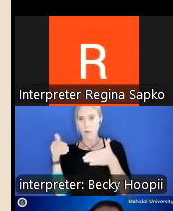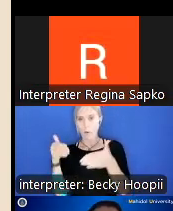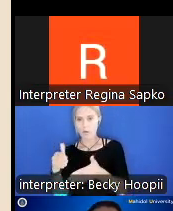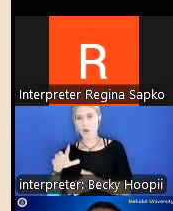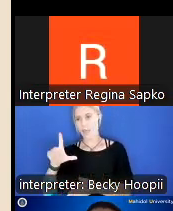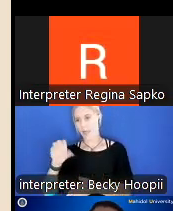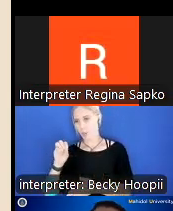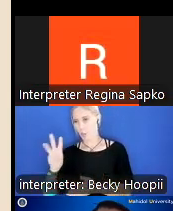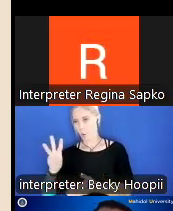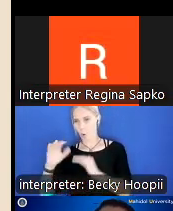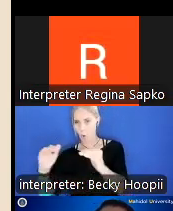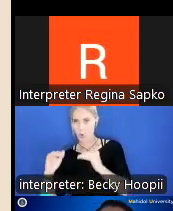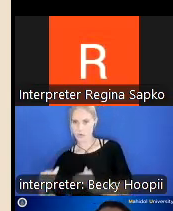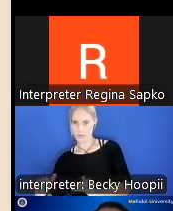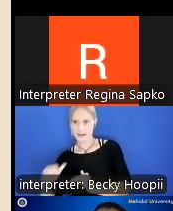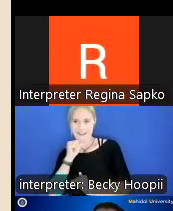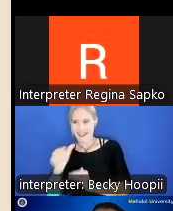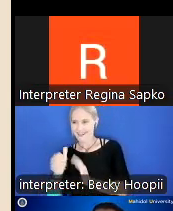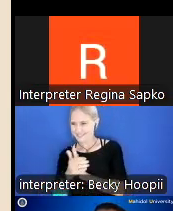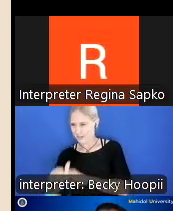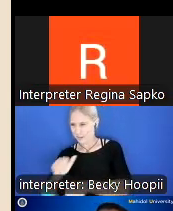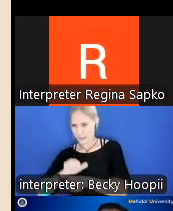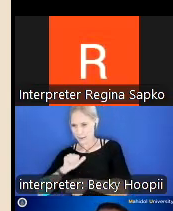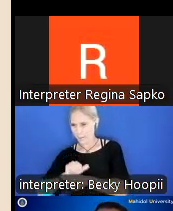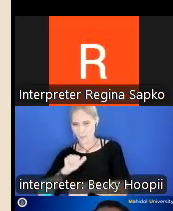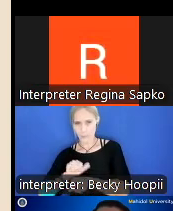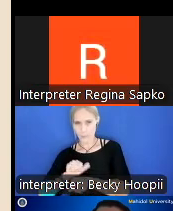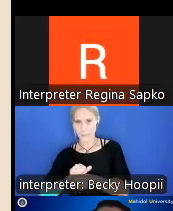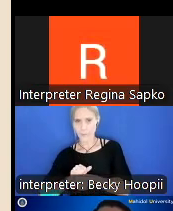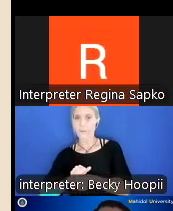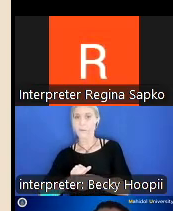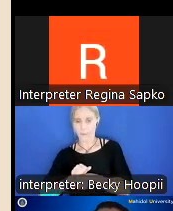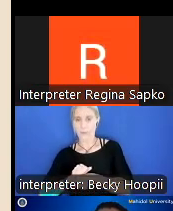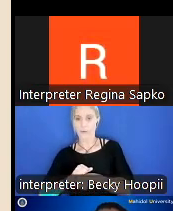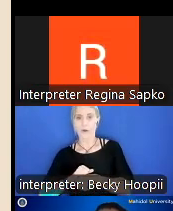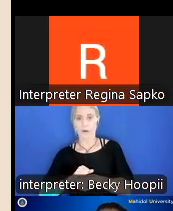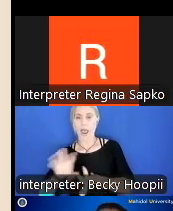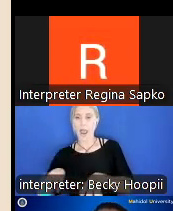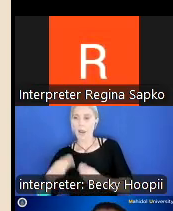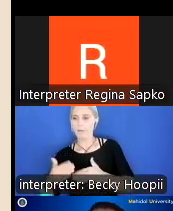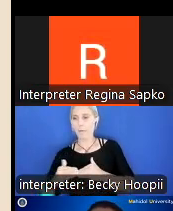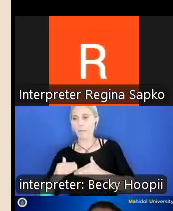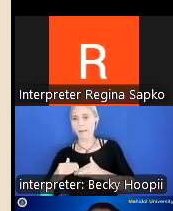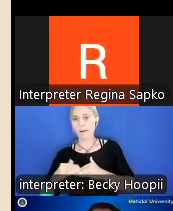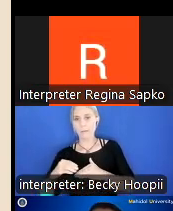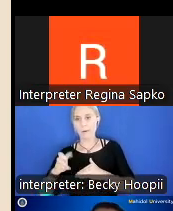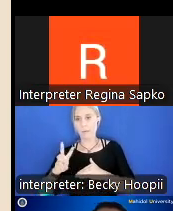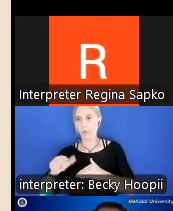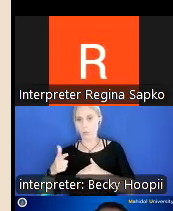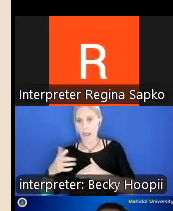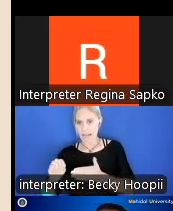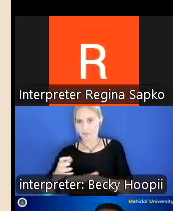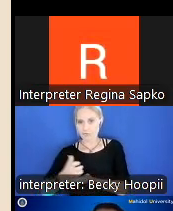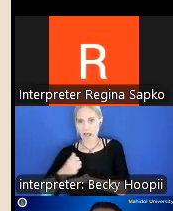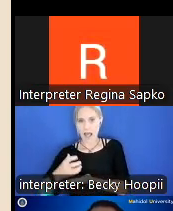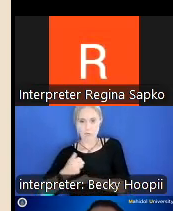like unskilled labor or provide a minimum wage salary or